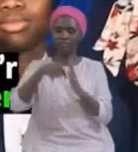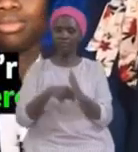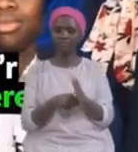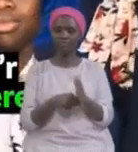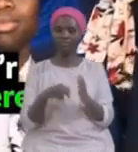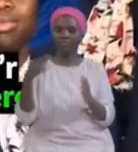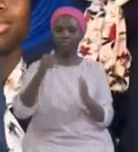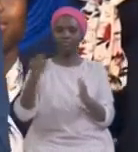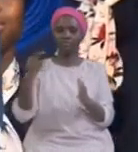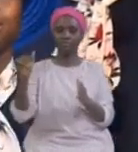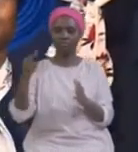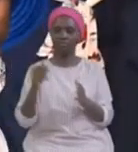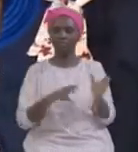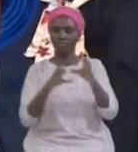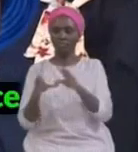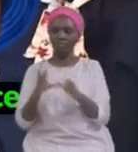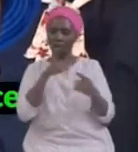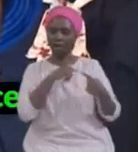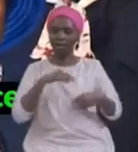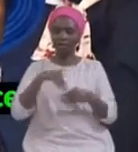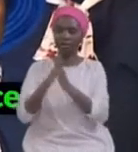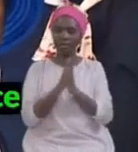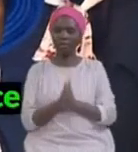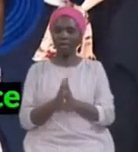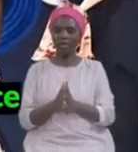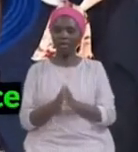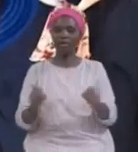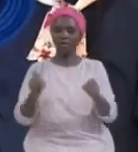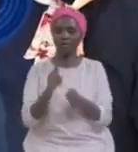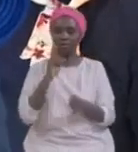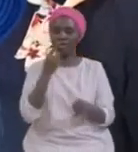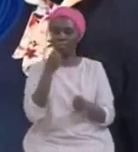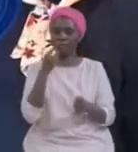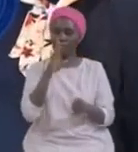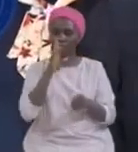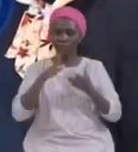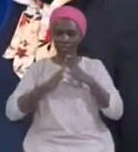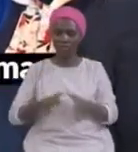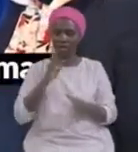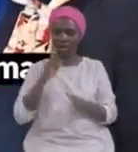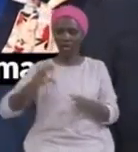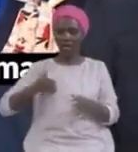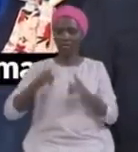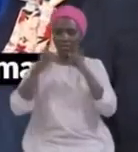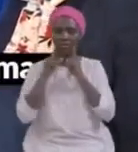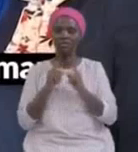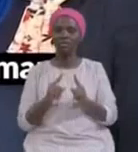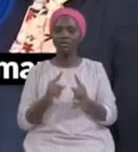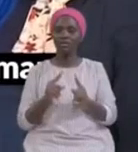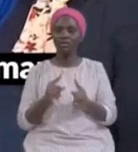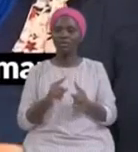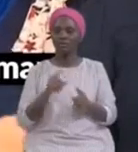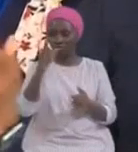Hannah poured out her heart in prayer, longing for a child. Though her lips moved in silence, her soul cried out to the Lord. Misunderstood by